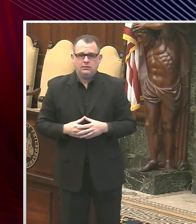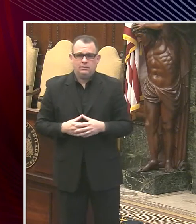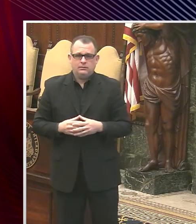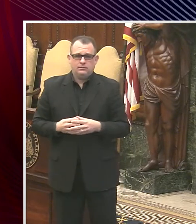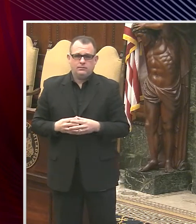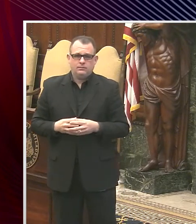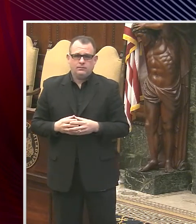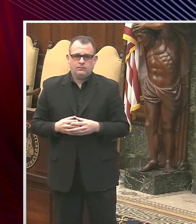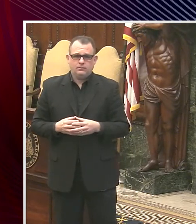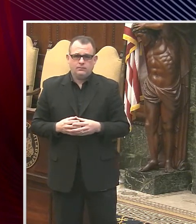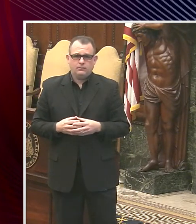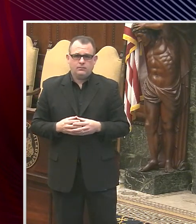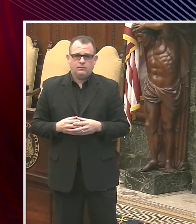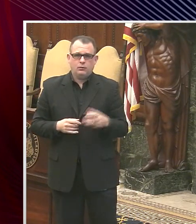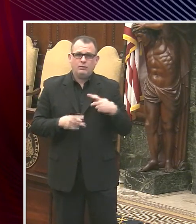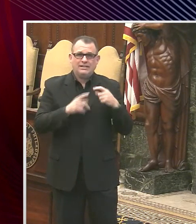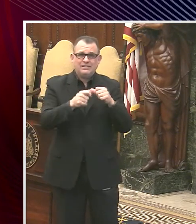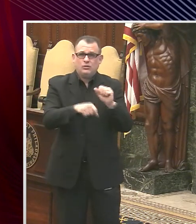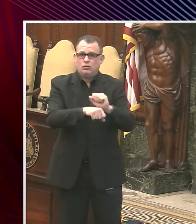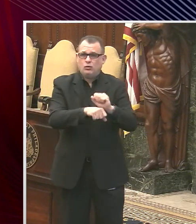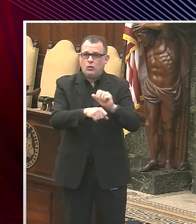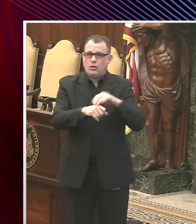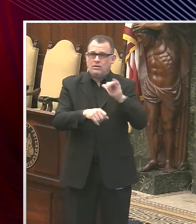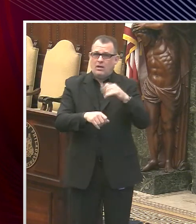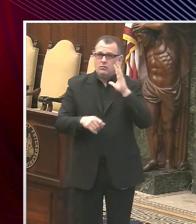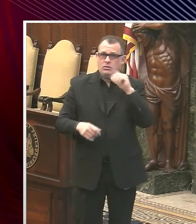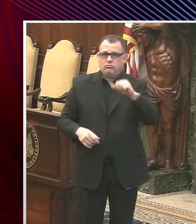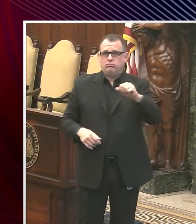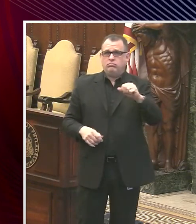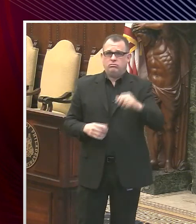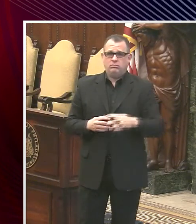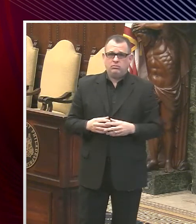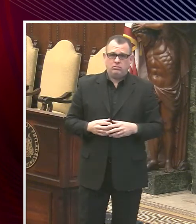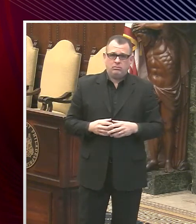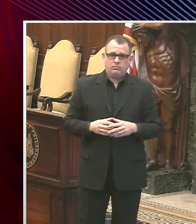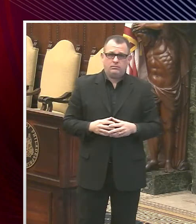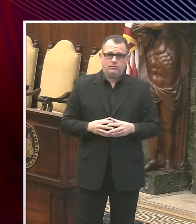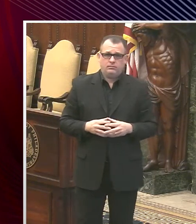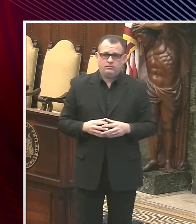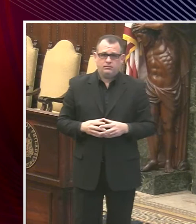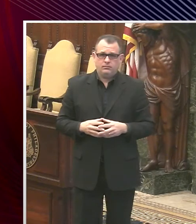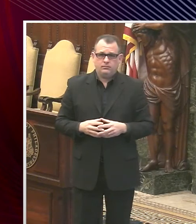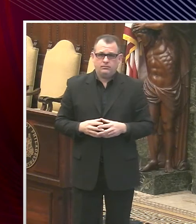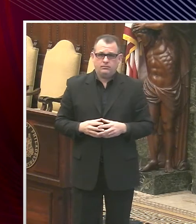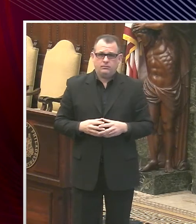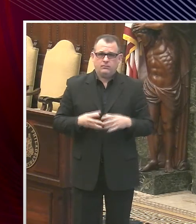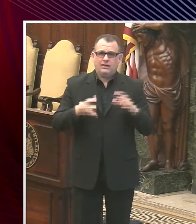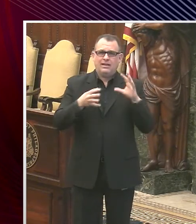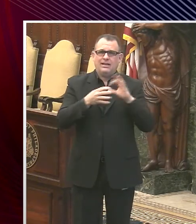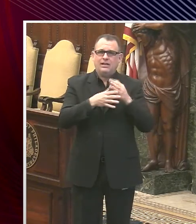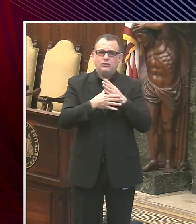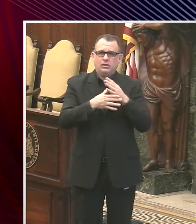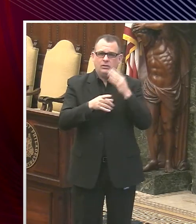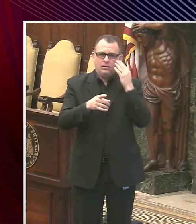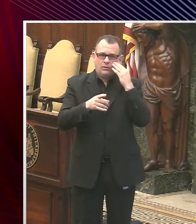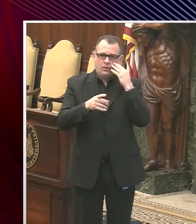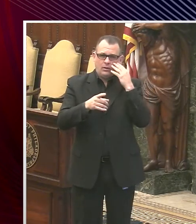to, we're going to continue to work at this. Understood. Quickly, you mentioned the link sharing issue as one of the holdups. Has that been